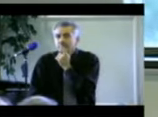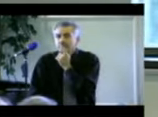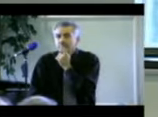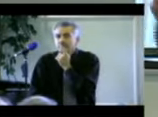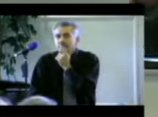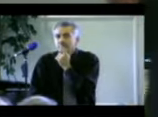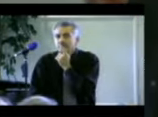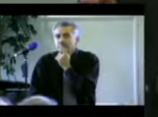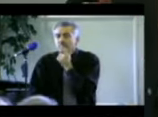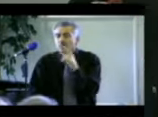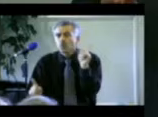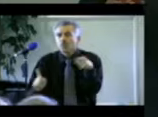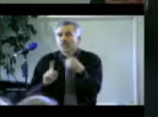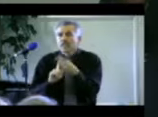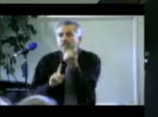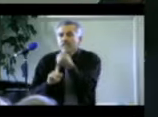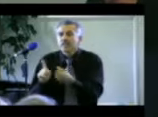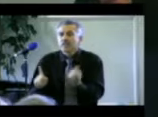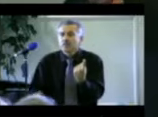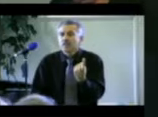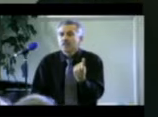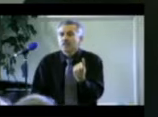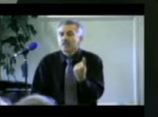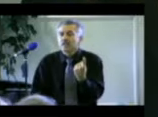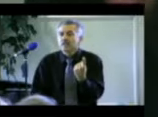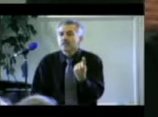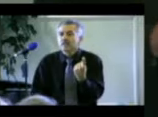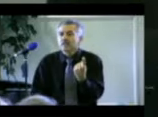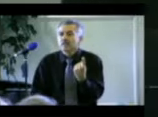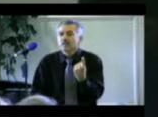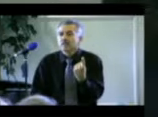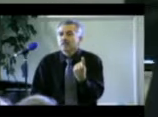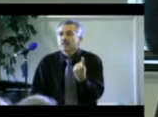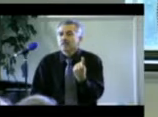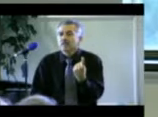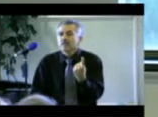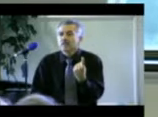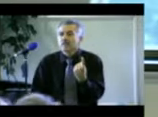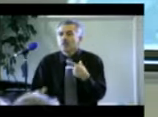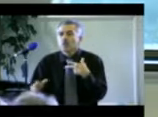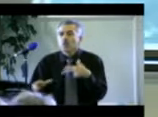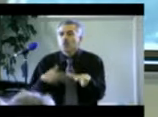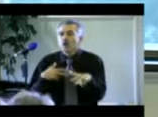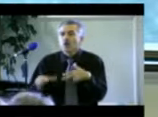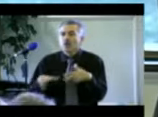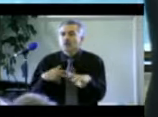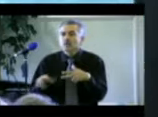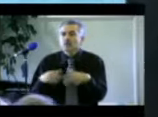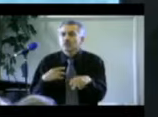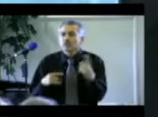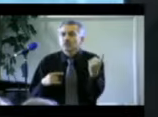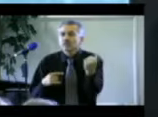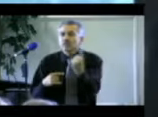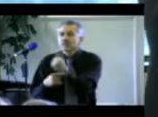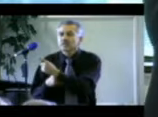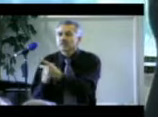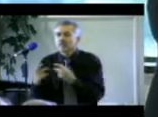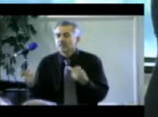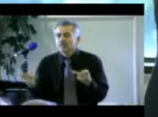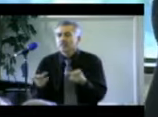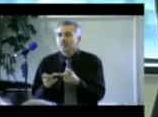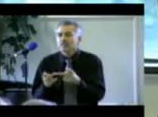That when anybody ever drives on or walks on this campus